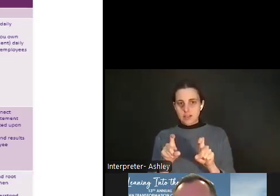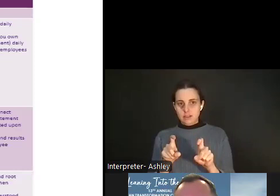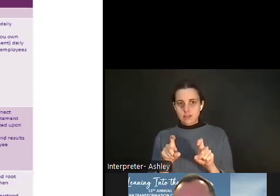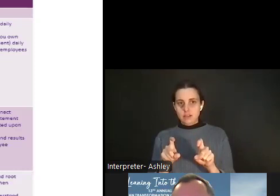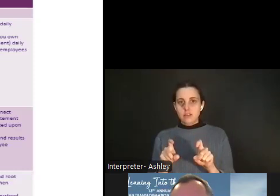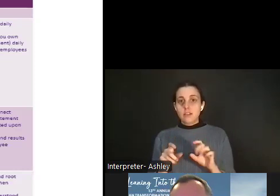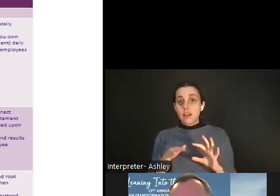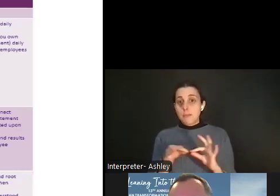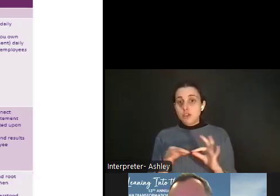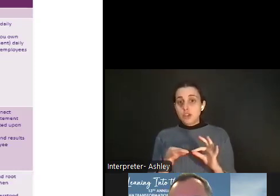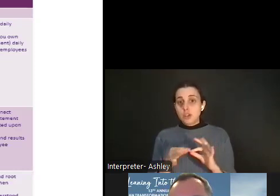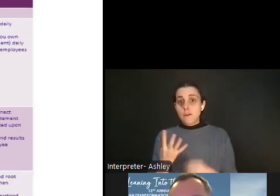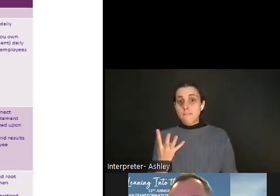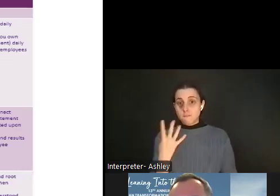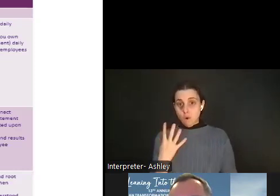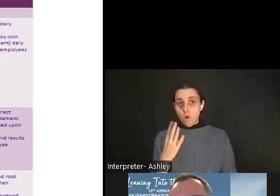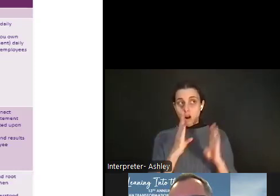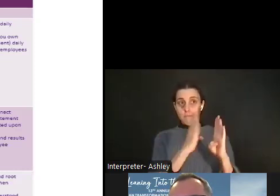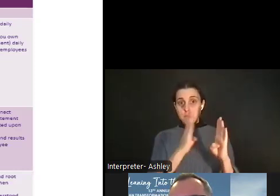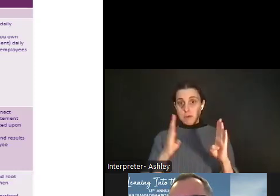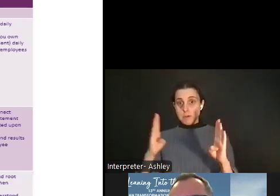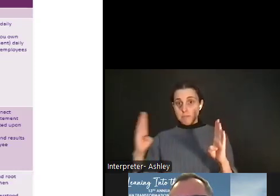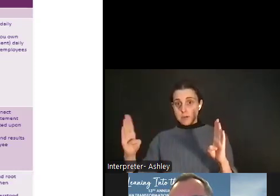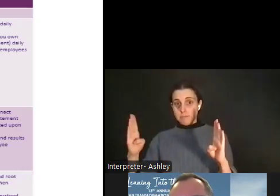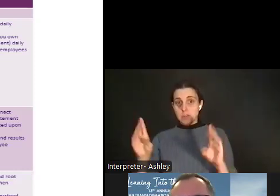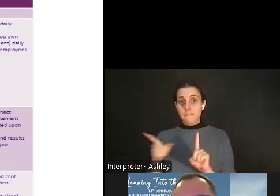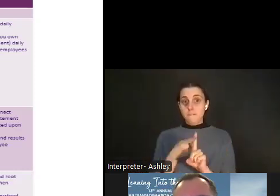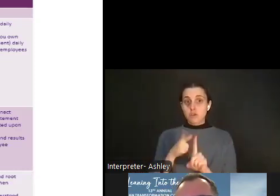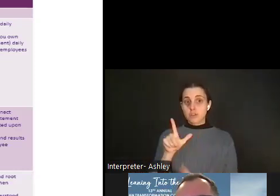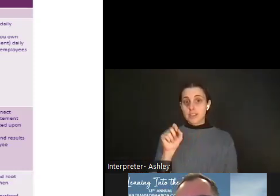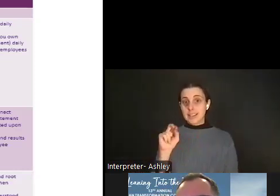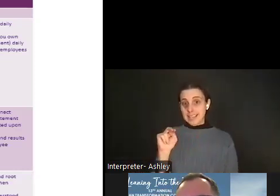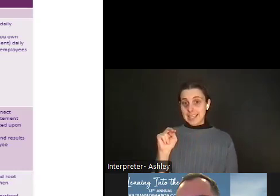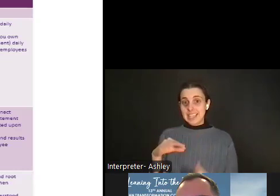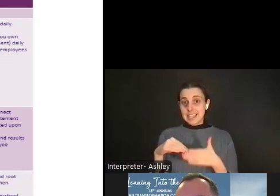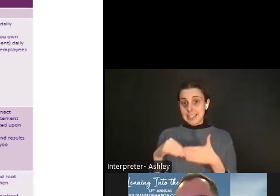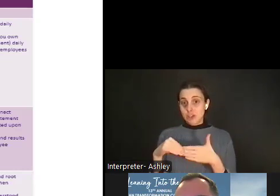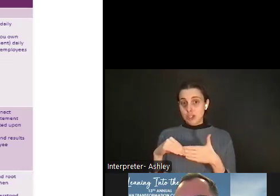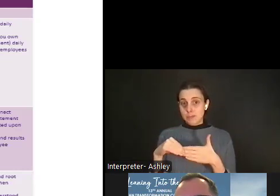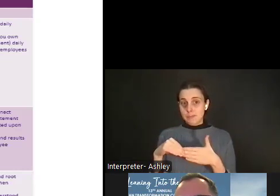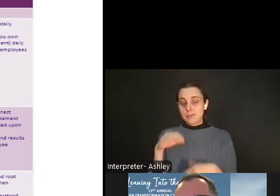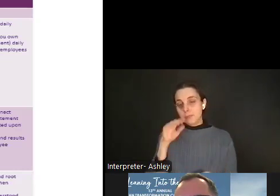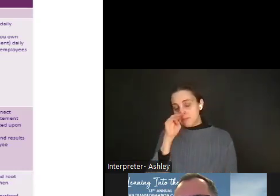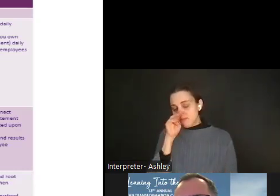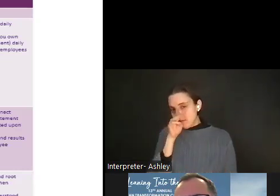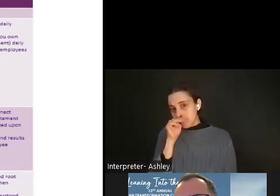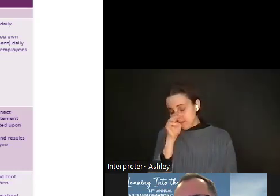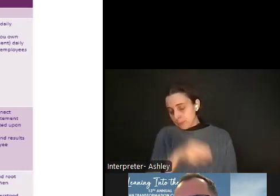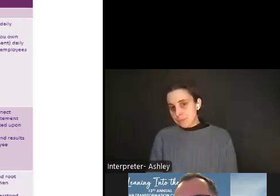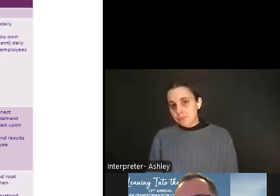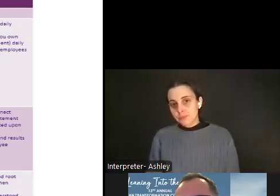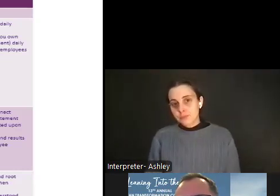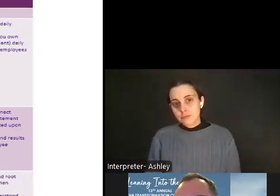Lean leadership is the first one, and there we really looking for the. And I'm